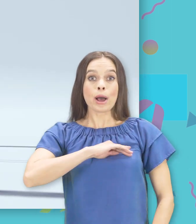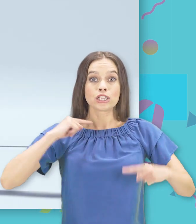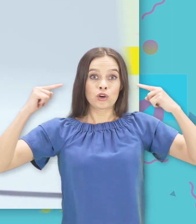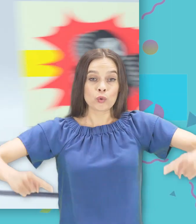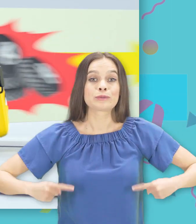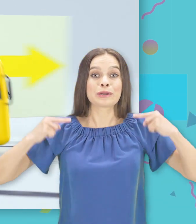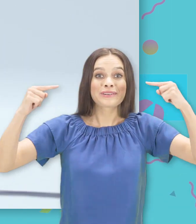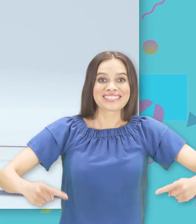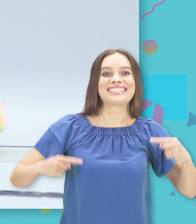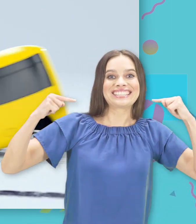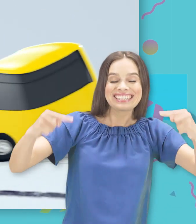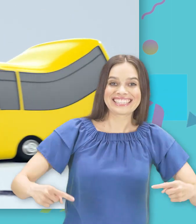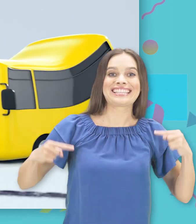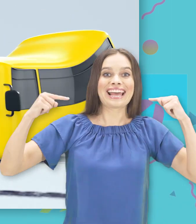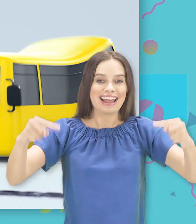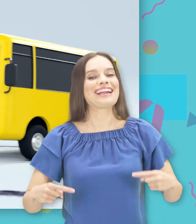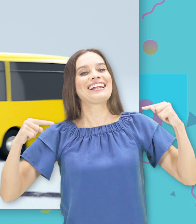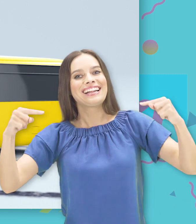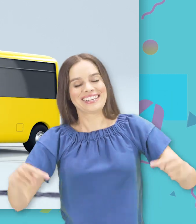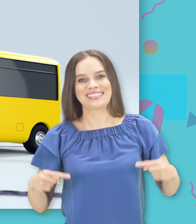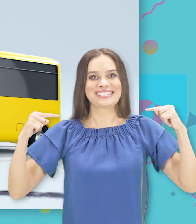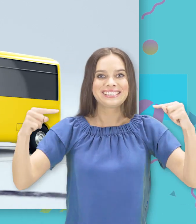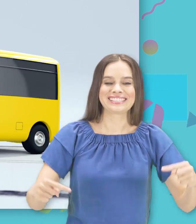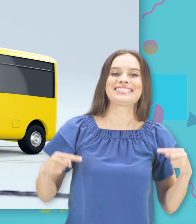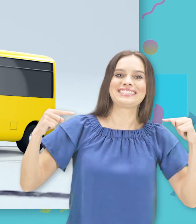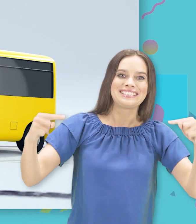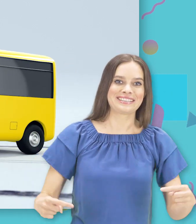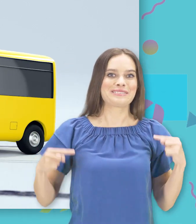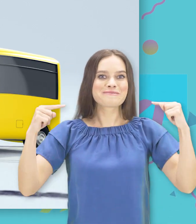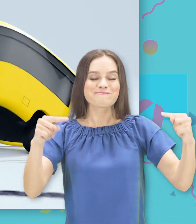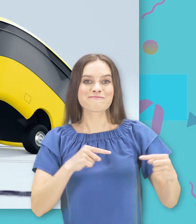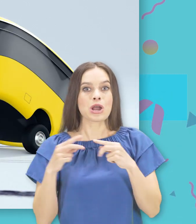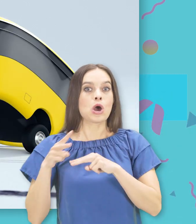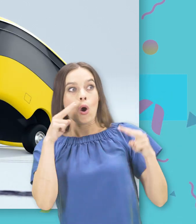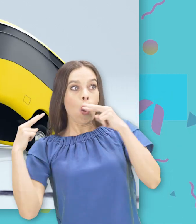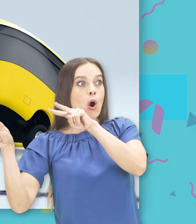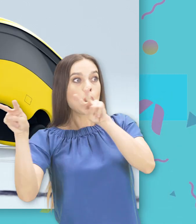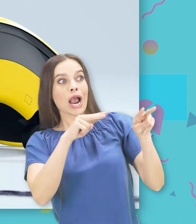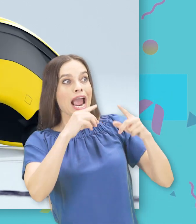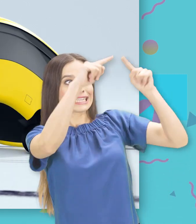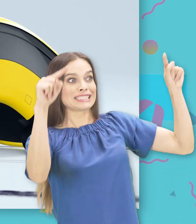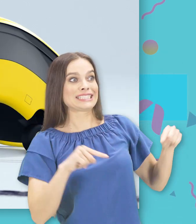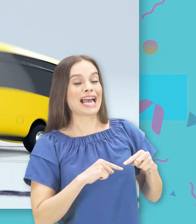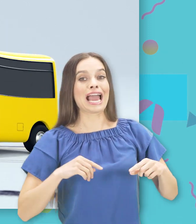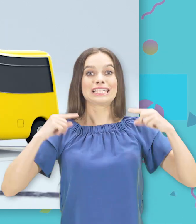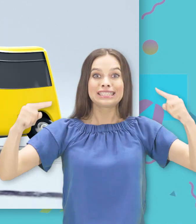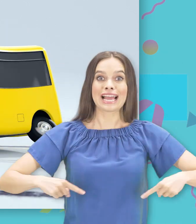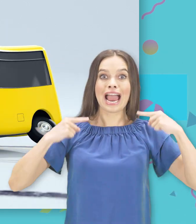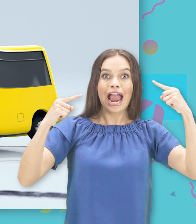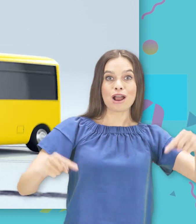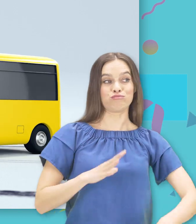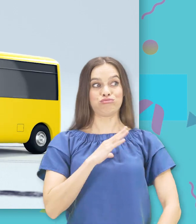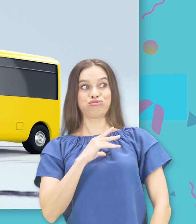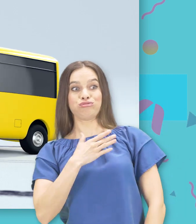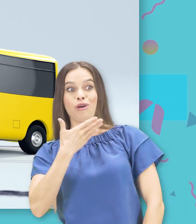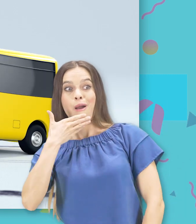Buster's wheels spin round and round, spinning round and round. Look at the sign, those tires look fine. They are